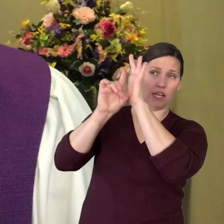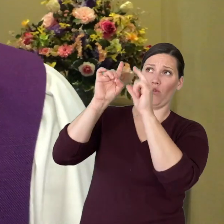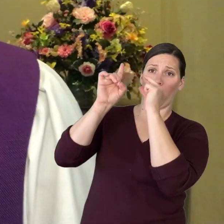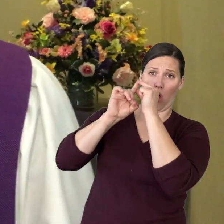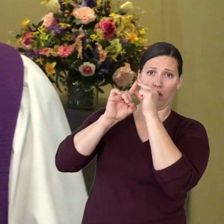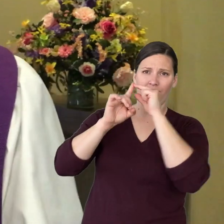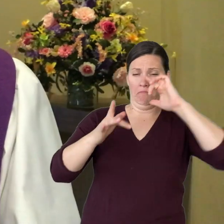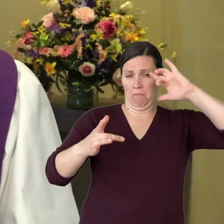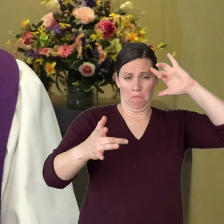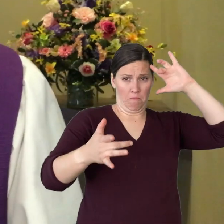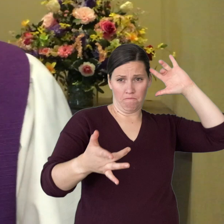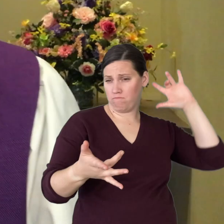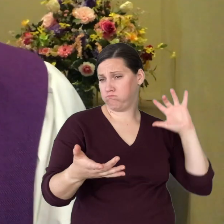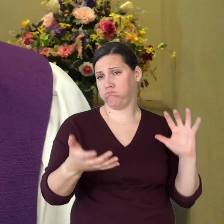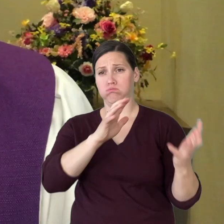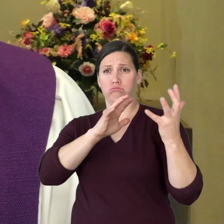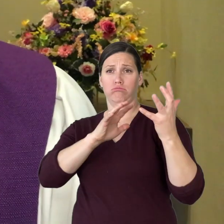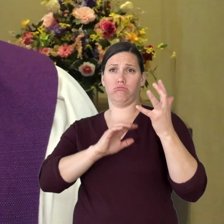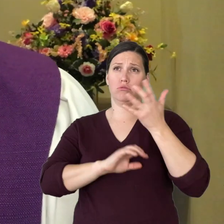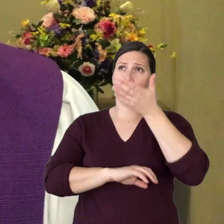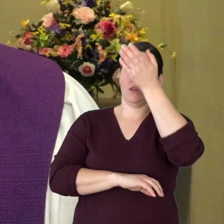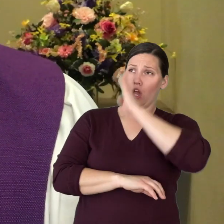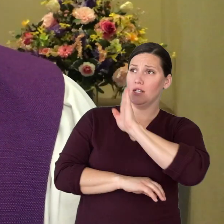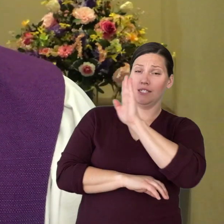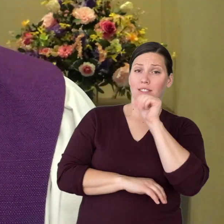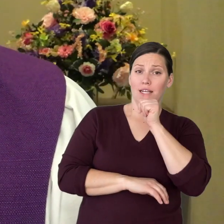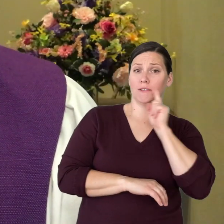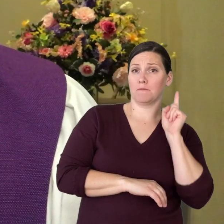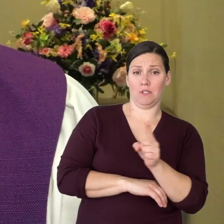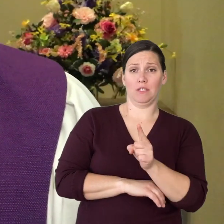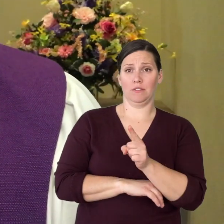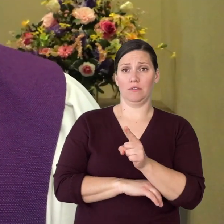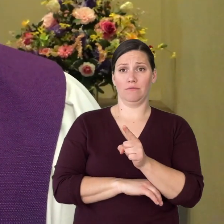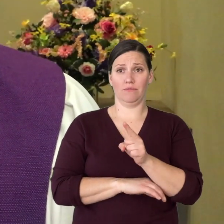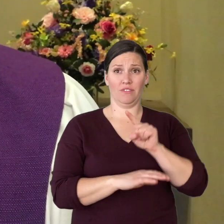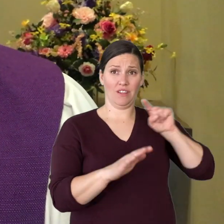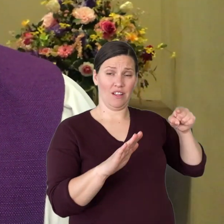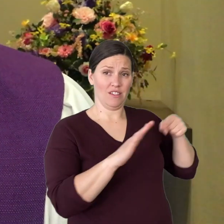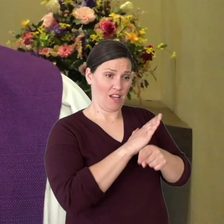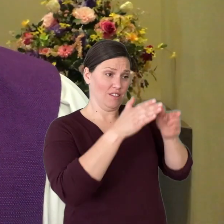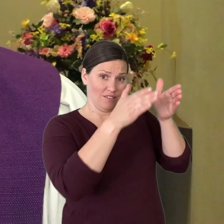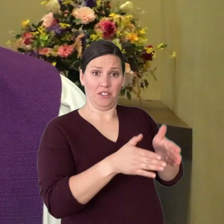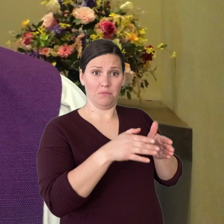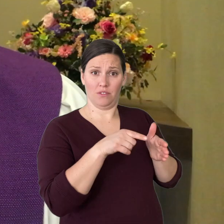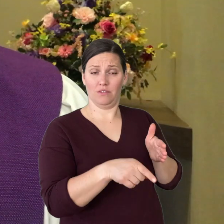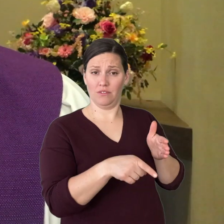He corrupted and twisted God's Ten Commandments. He murdered a